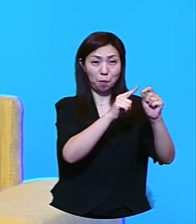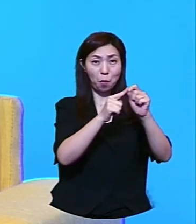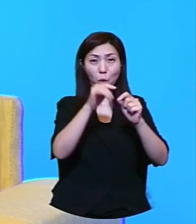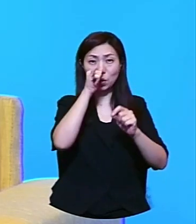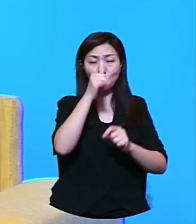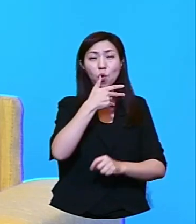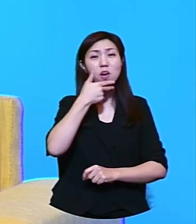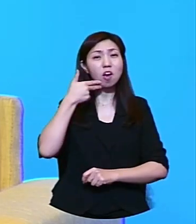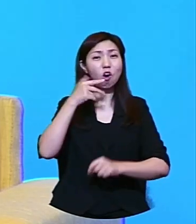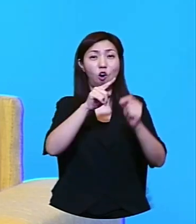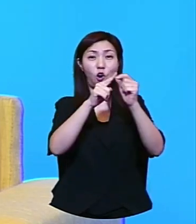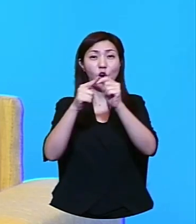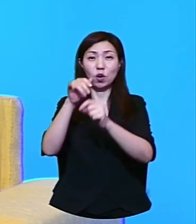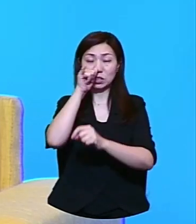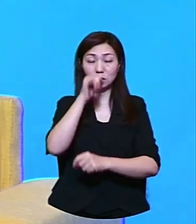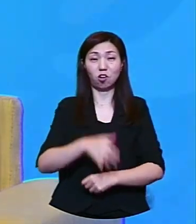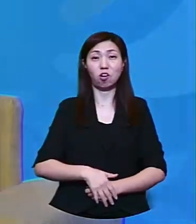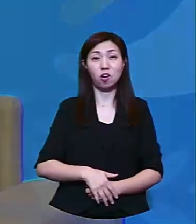the English first.